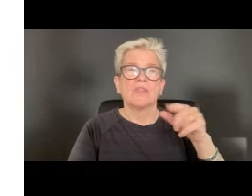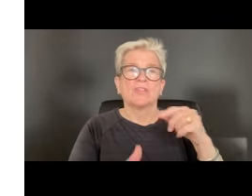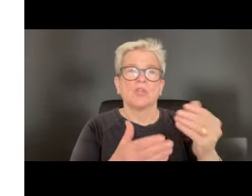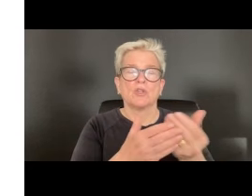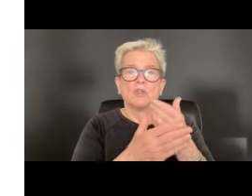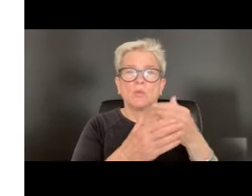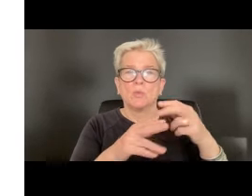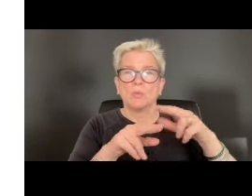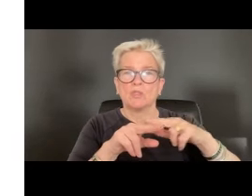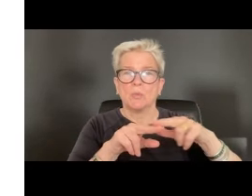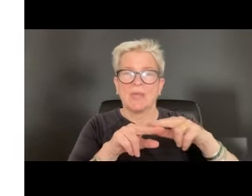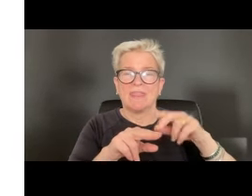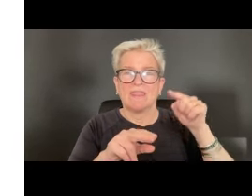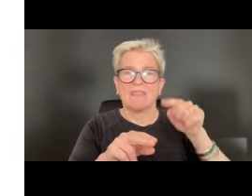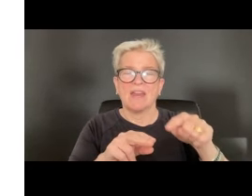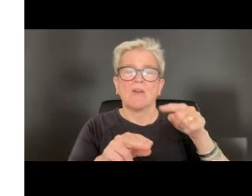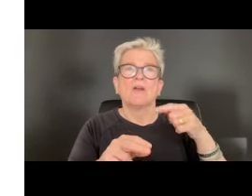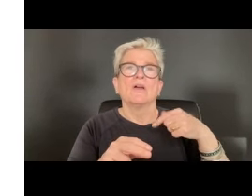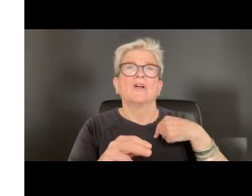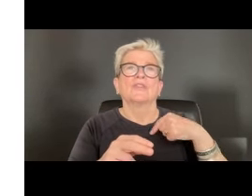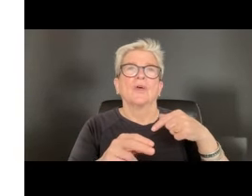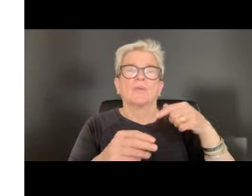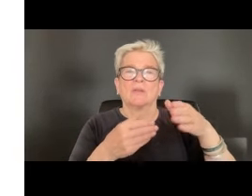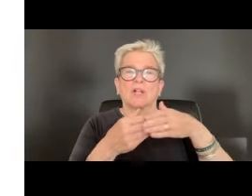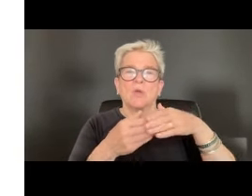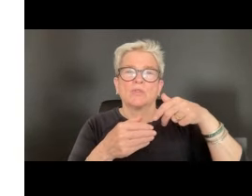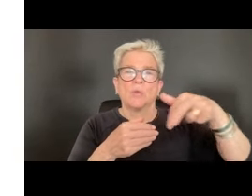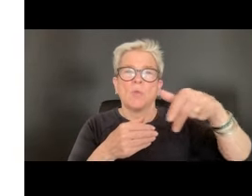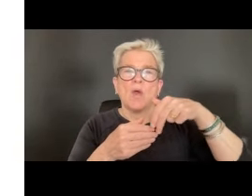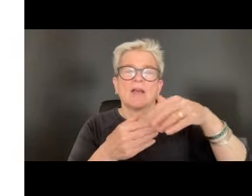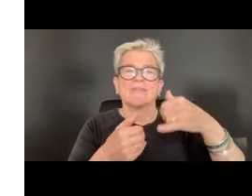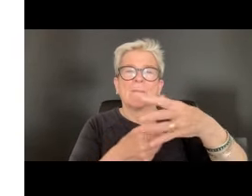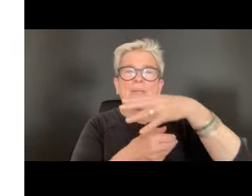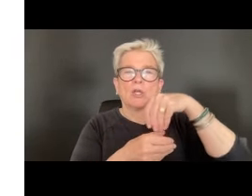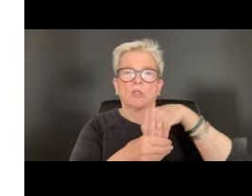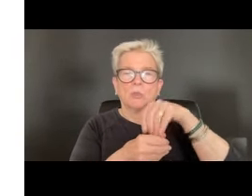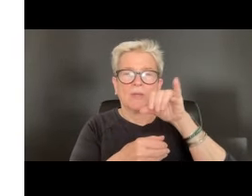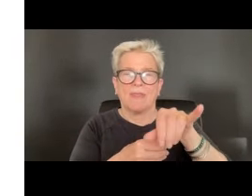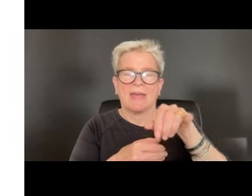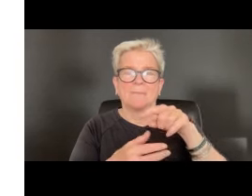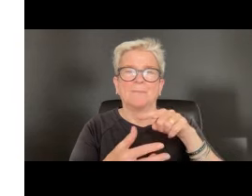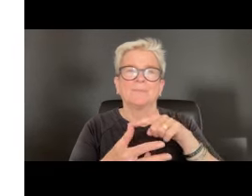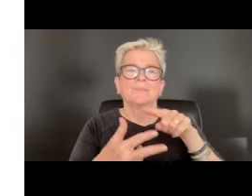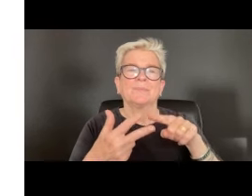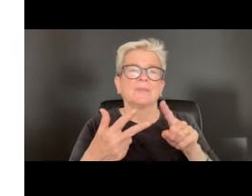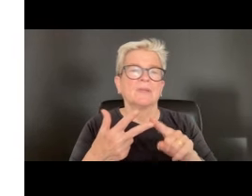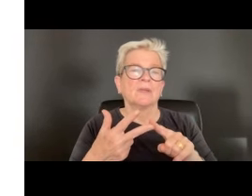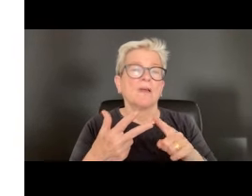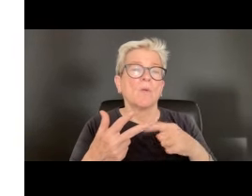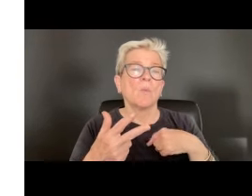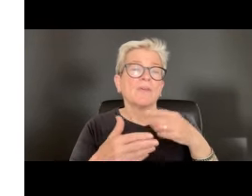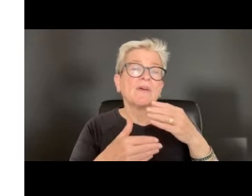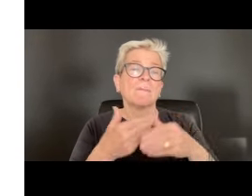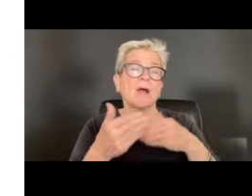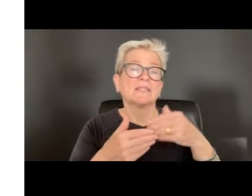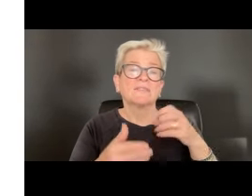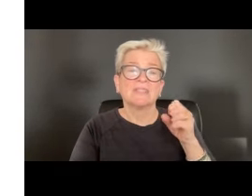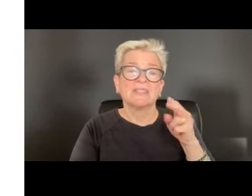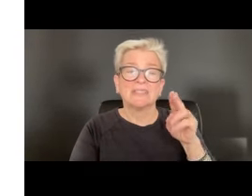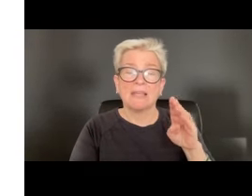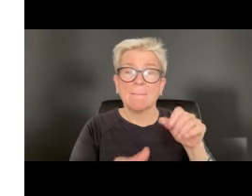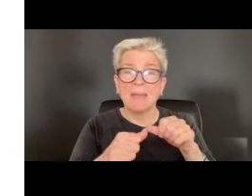close walk of that light rail station would now be included. We are doing in the process of doing sub area